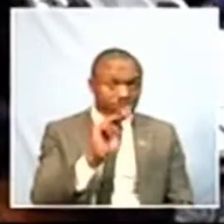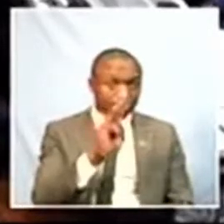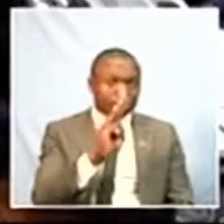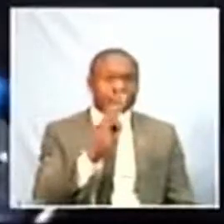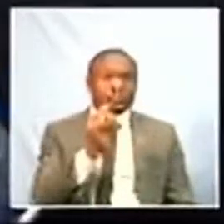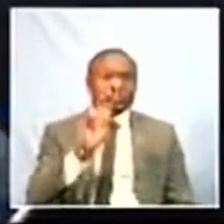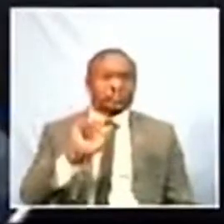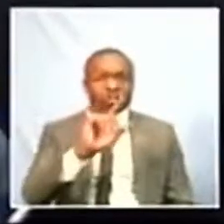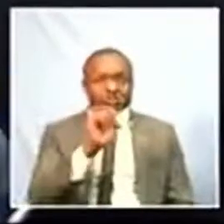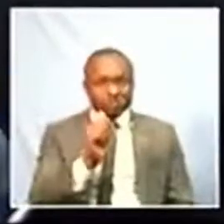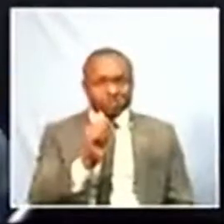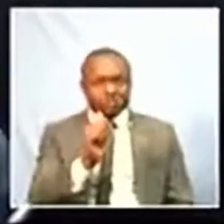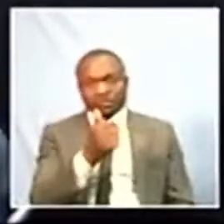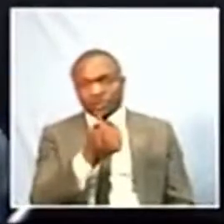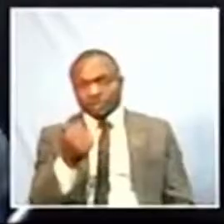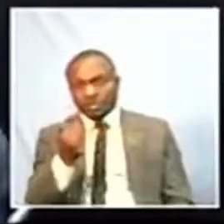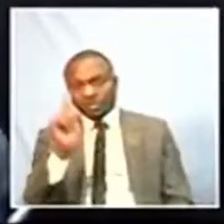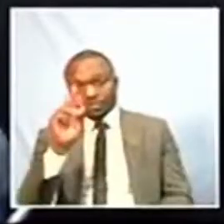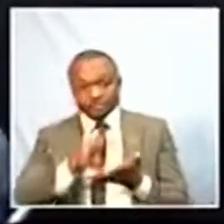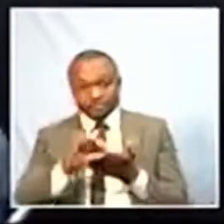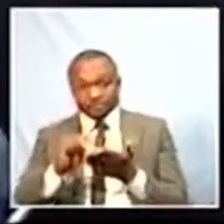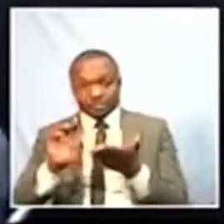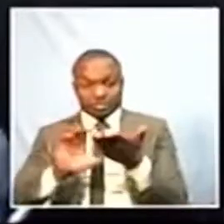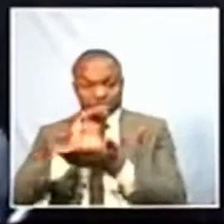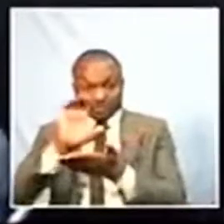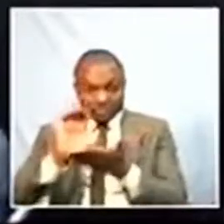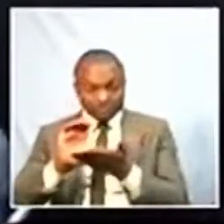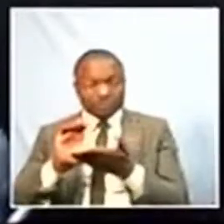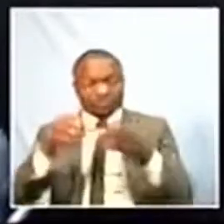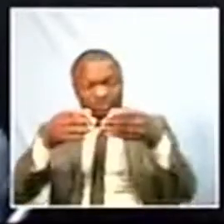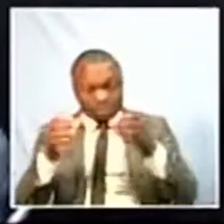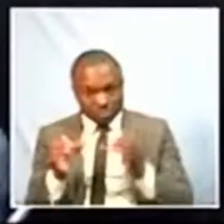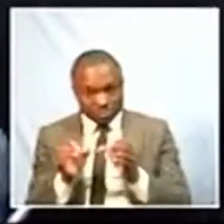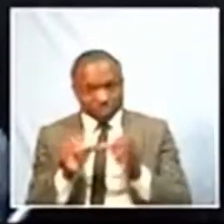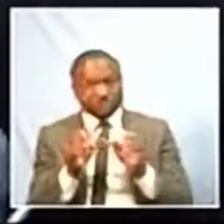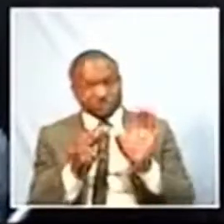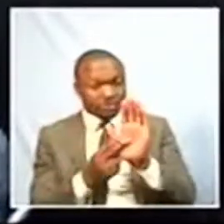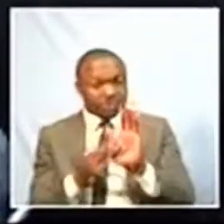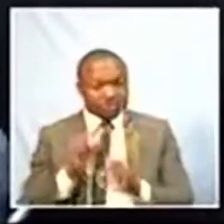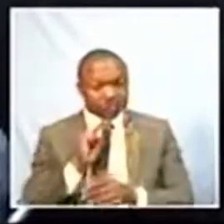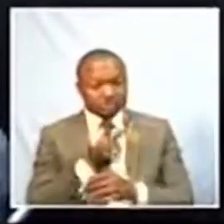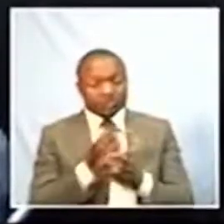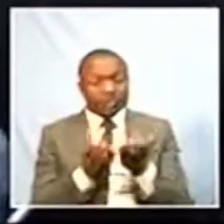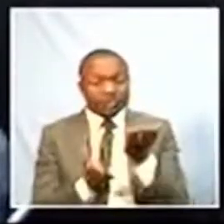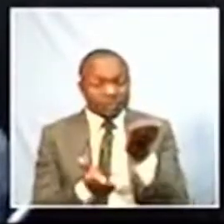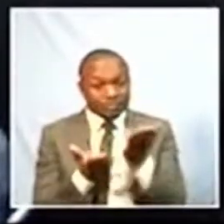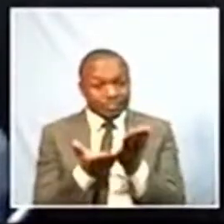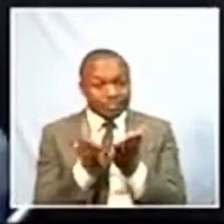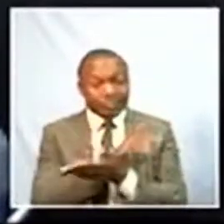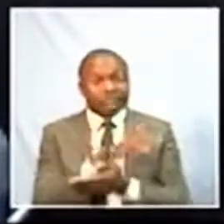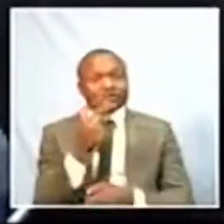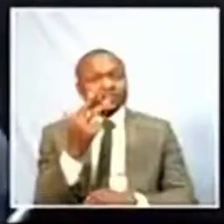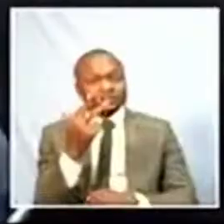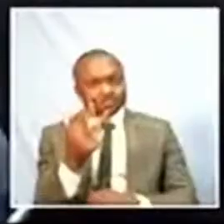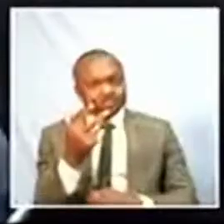1 million from CHOMA Central. And even referred us to the submission on page 3,